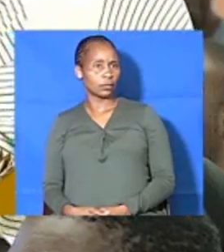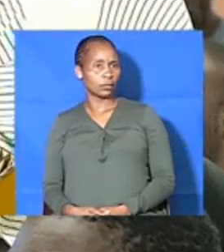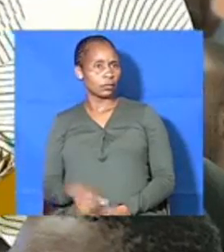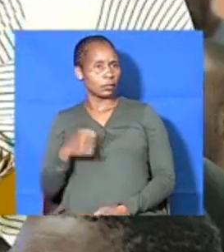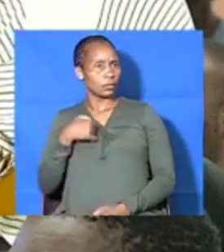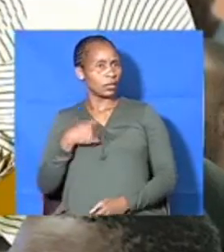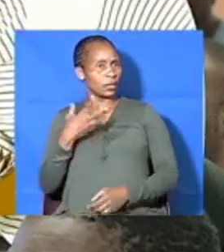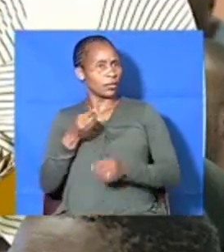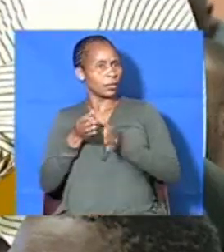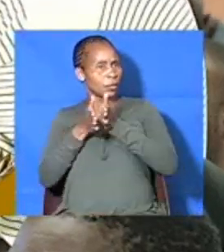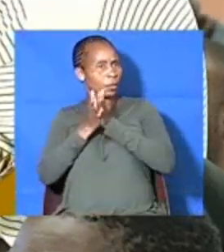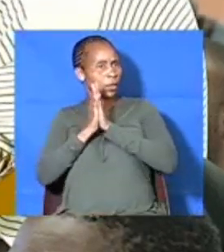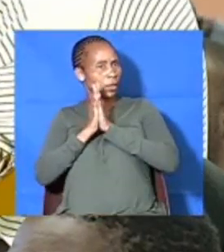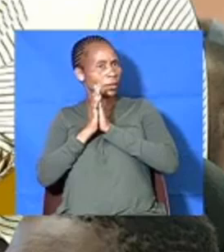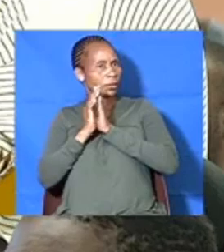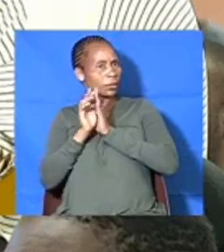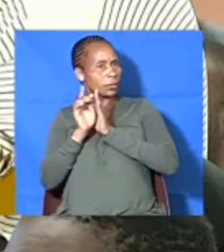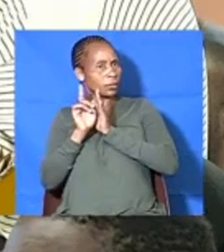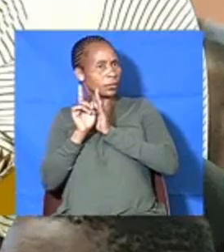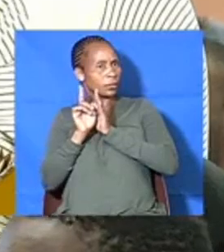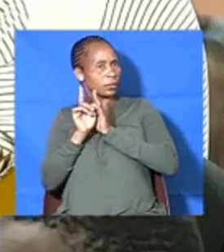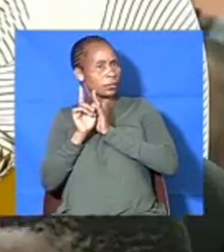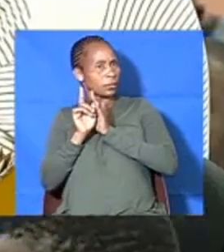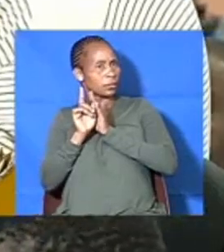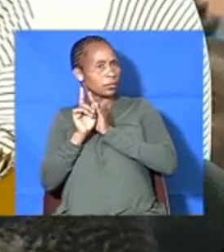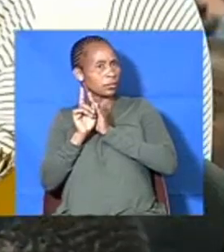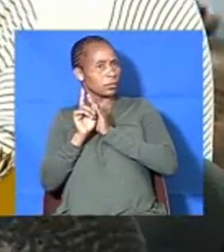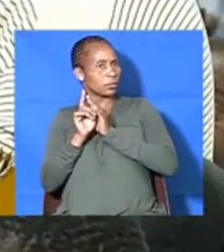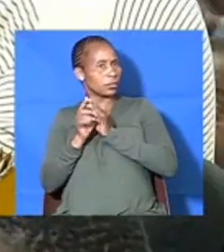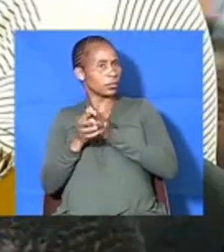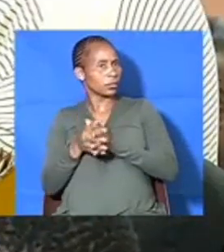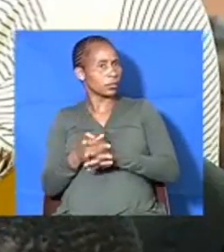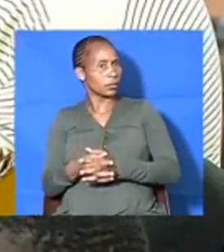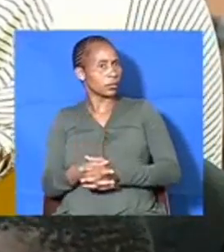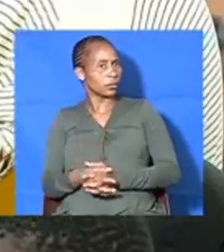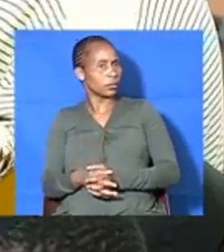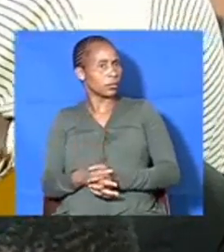are we going to be able to give better service in the coming future?